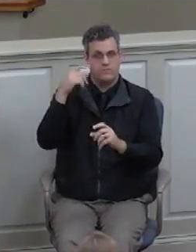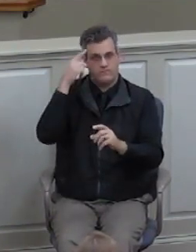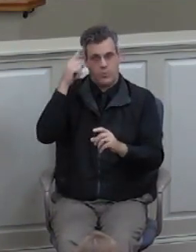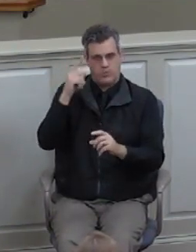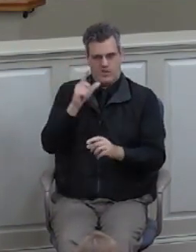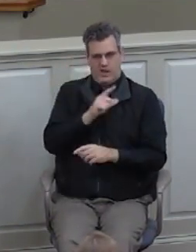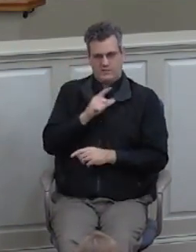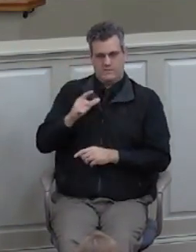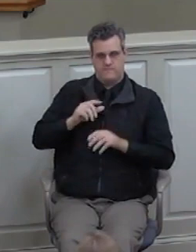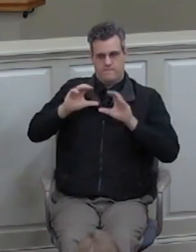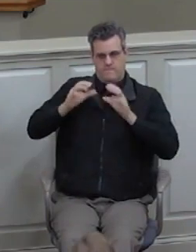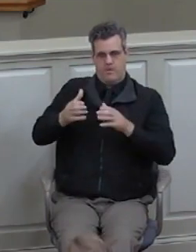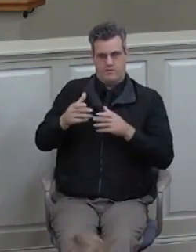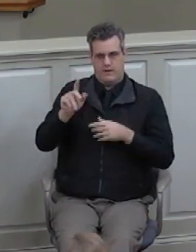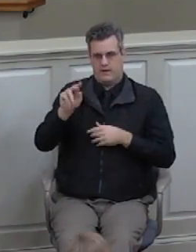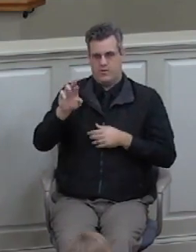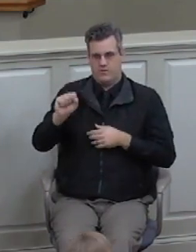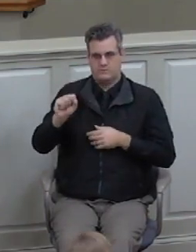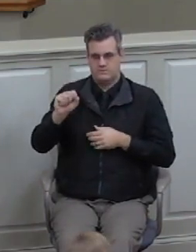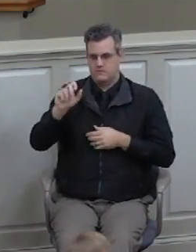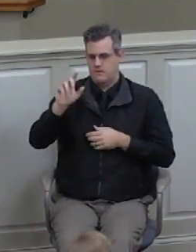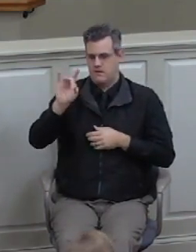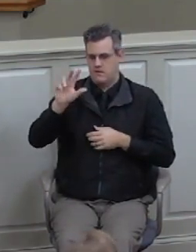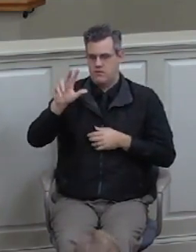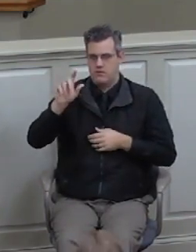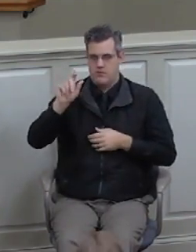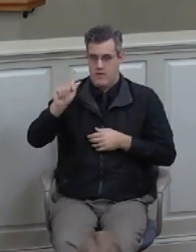legislative body as allowed by KRS